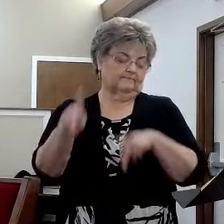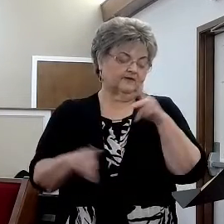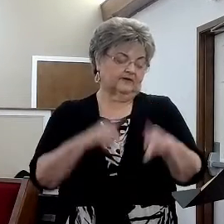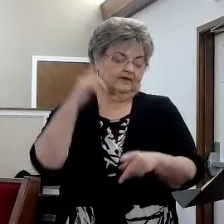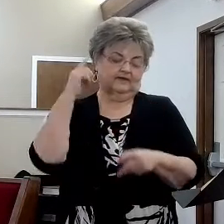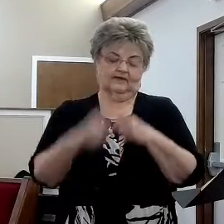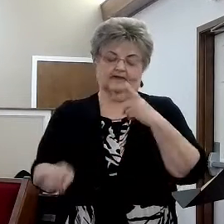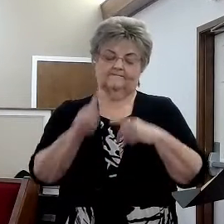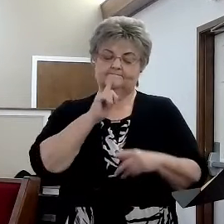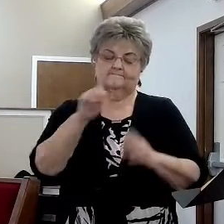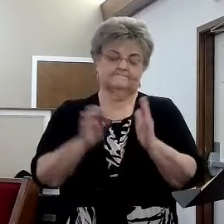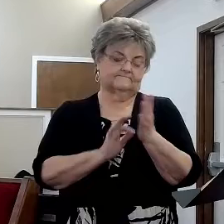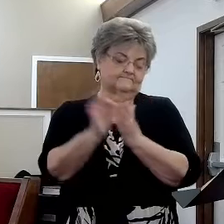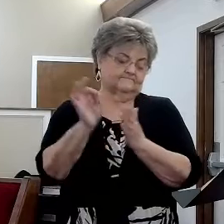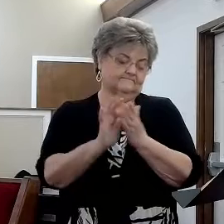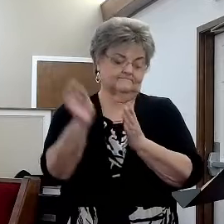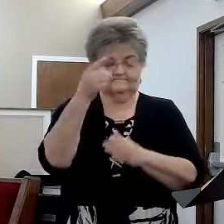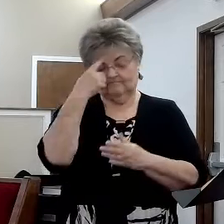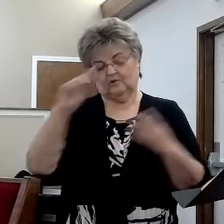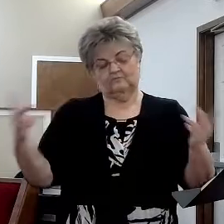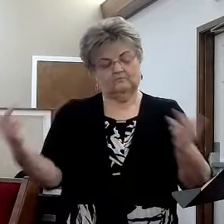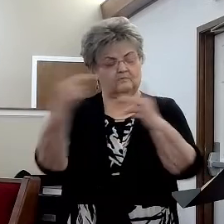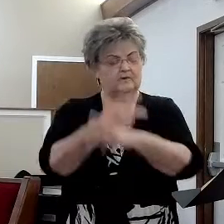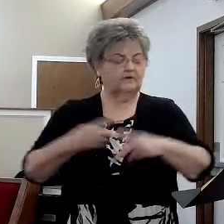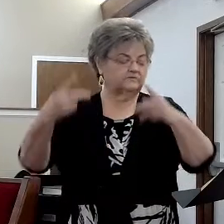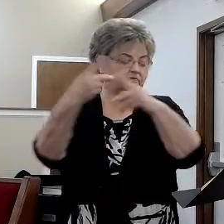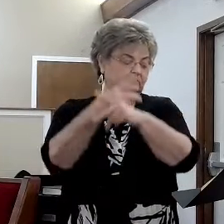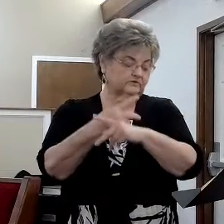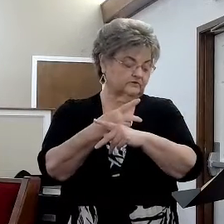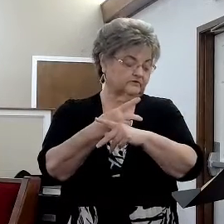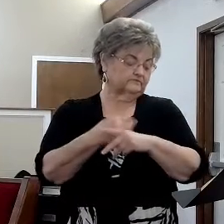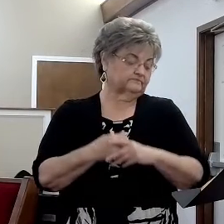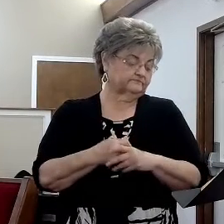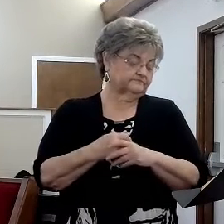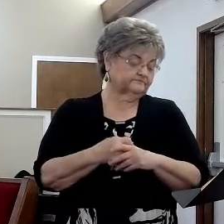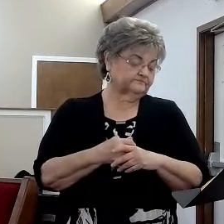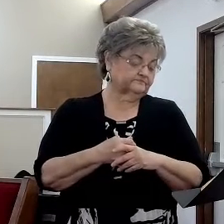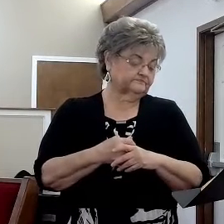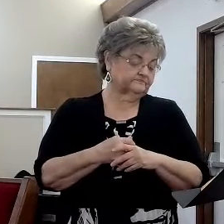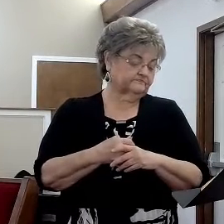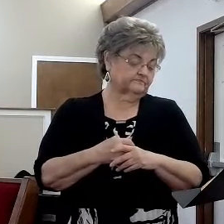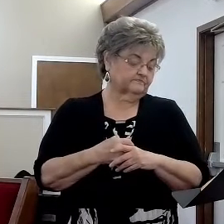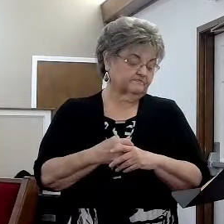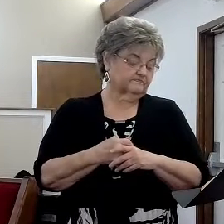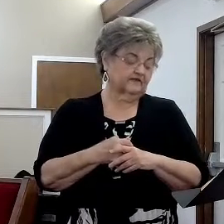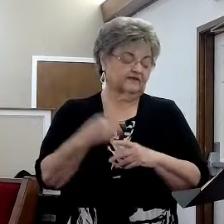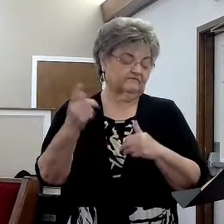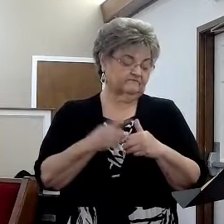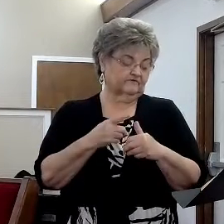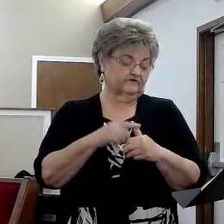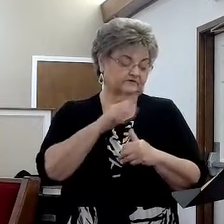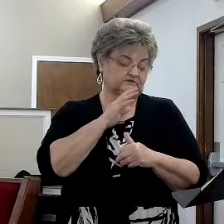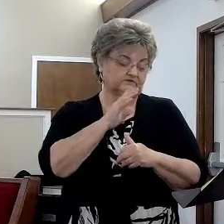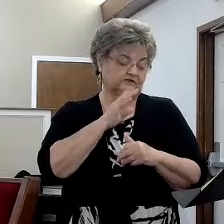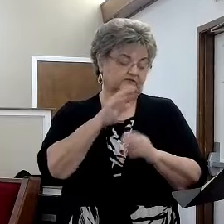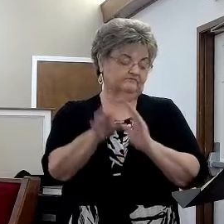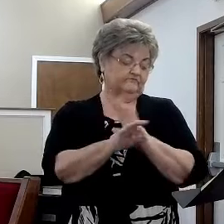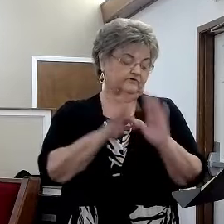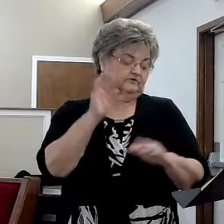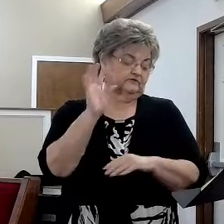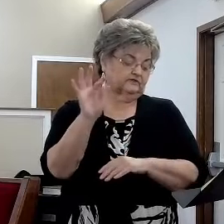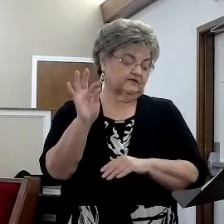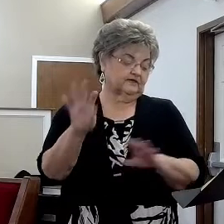be numbered nor counted for multitude. Here's the verse where we're really going to first talk about. So in verse 9,